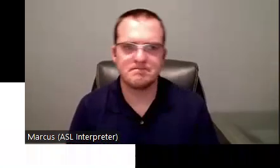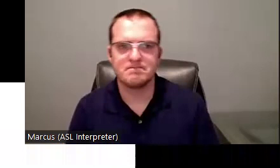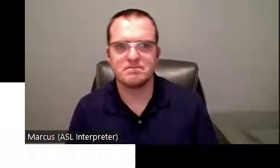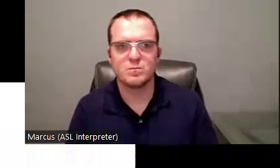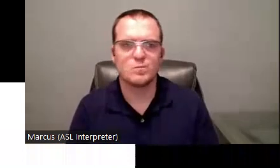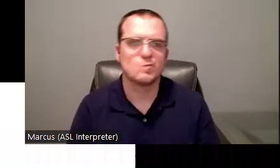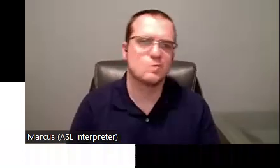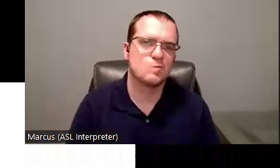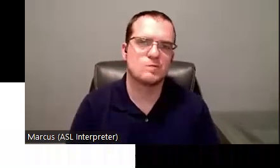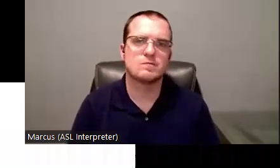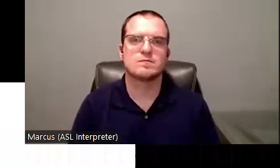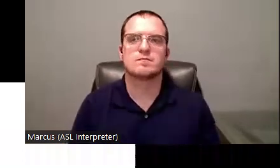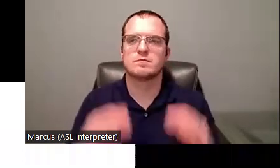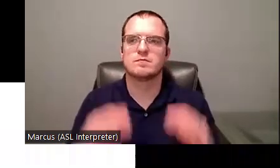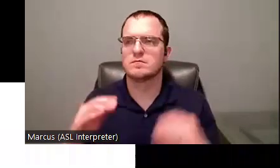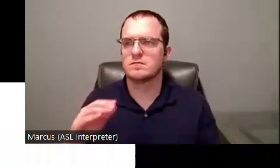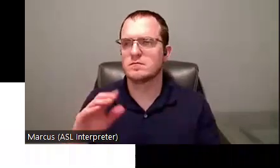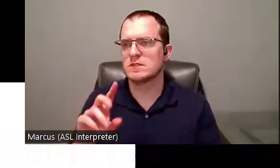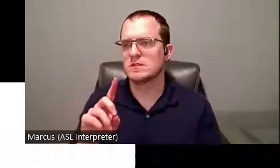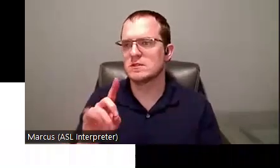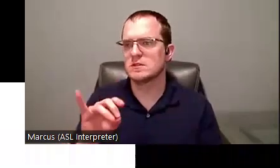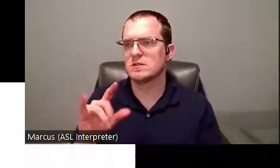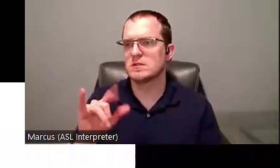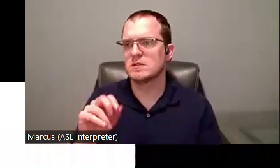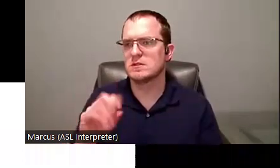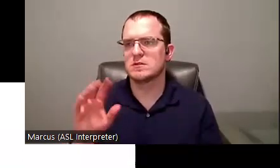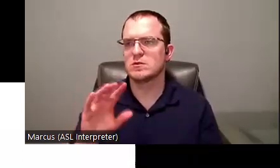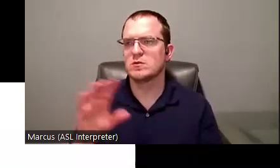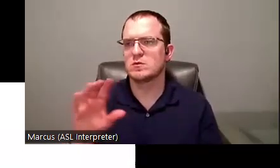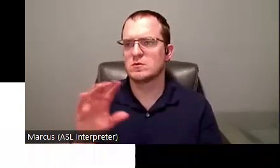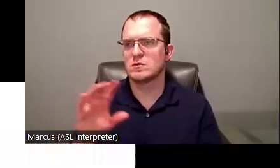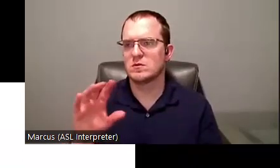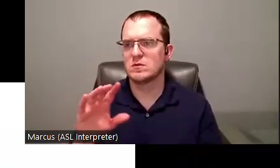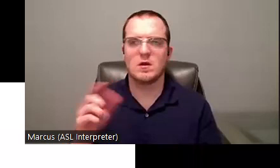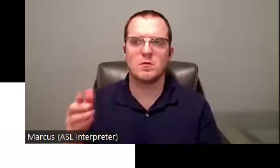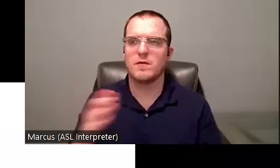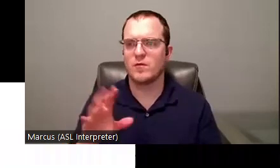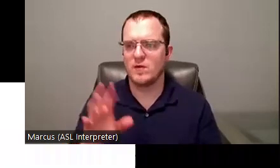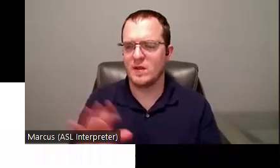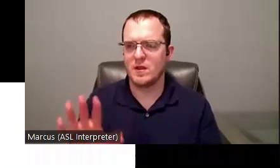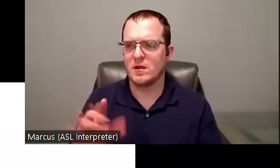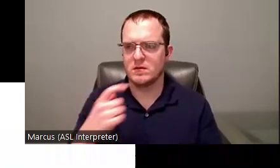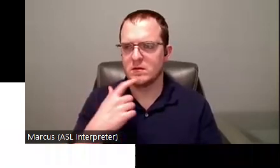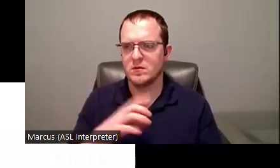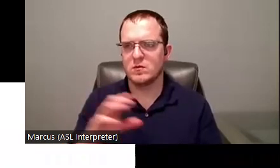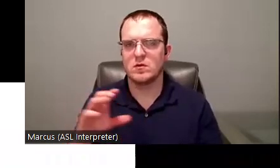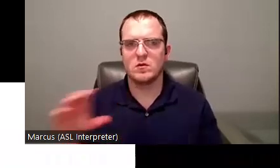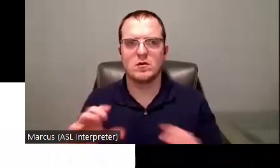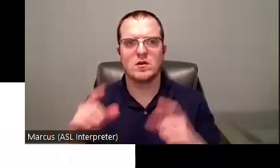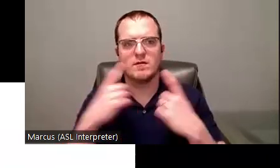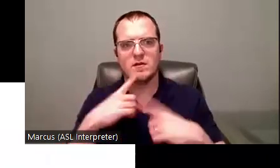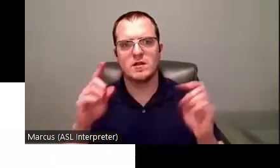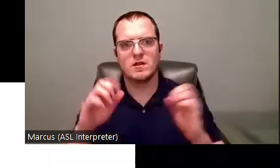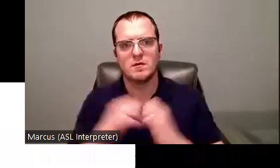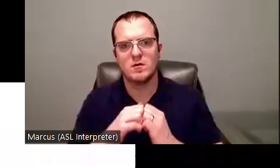Next, Dylan Sloat is joining us, or I'm sorry, before that, we're doing an announcement related